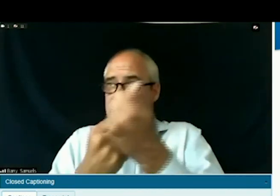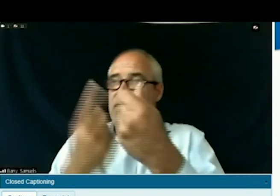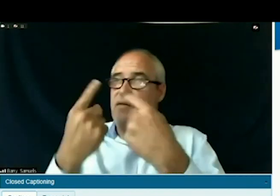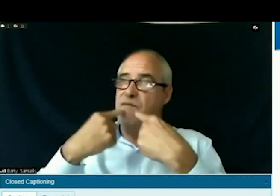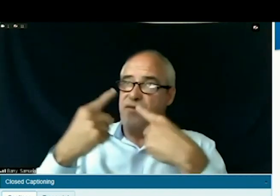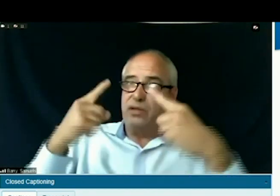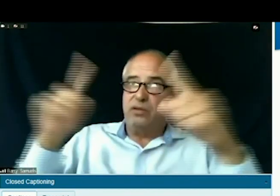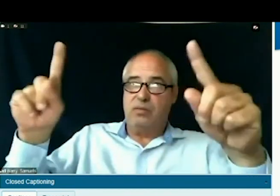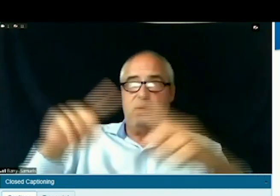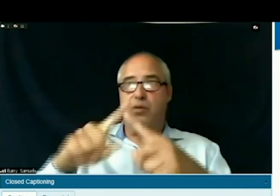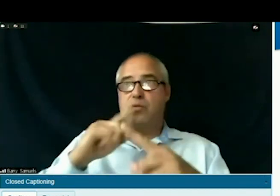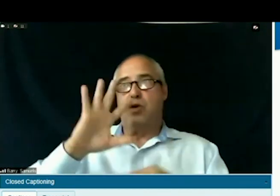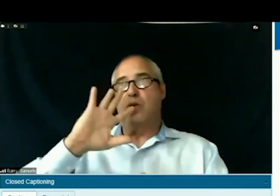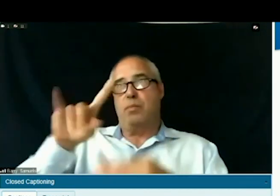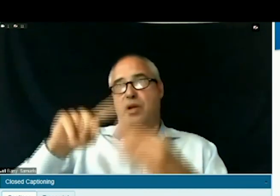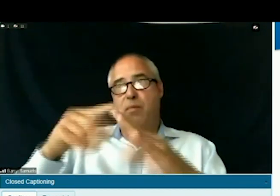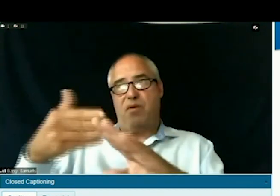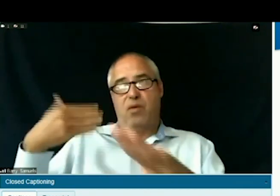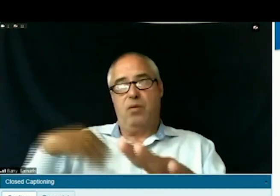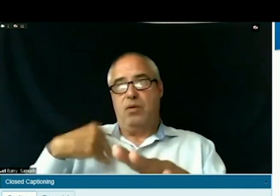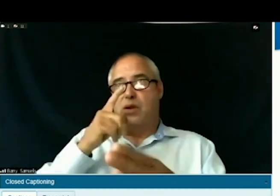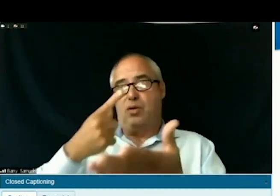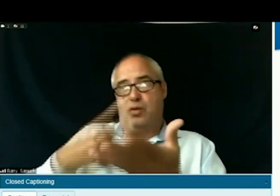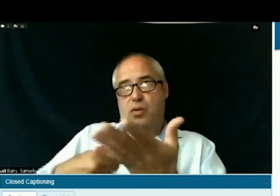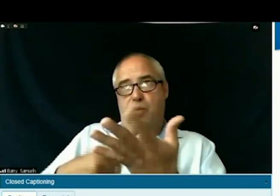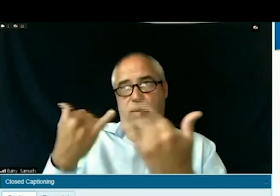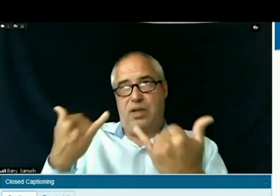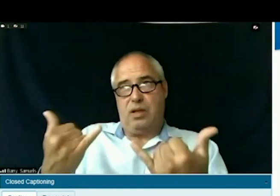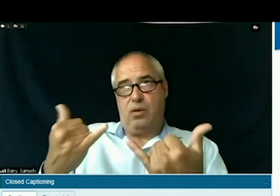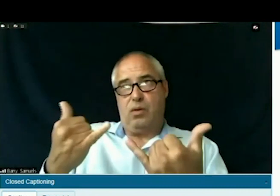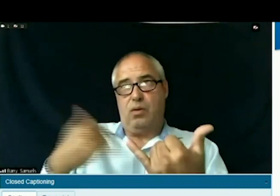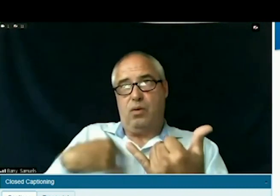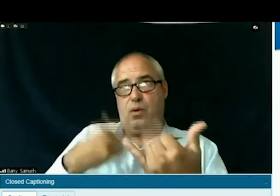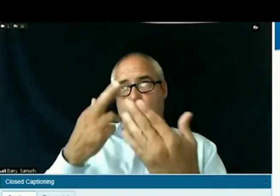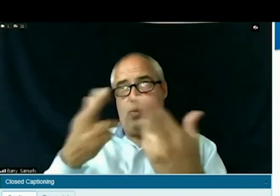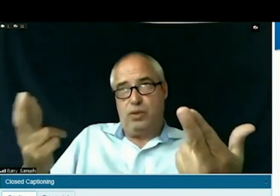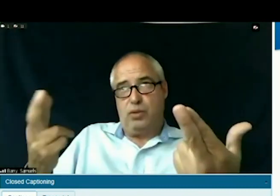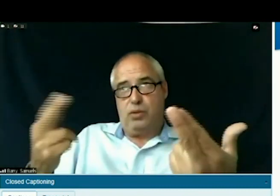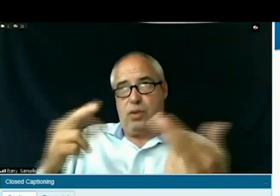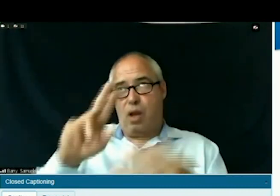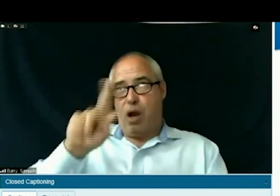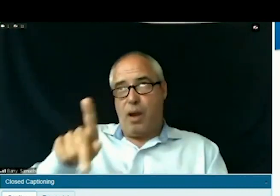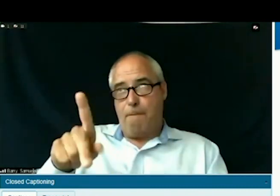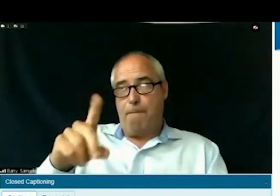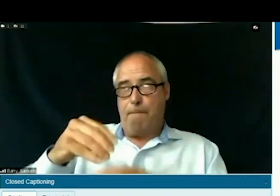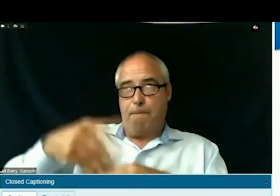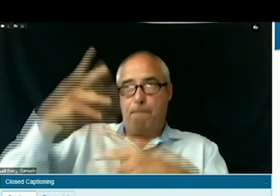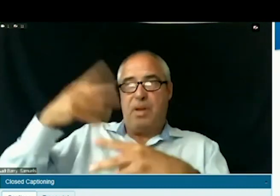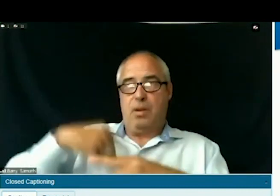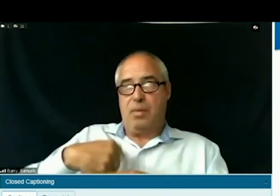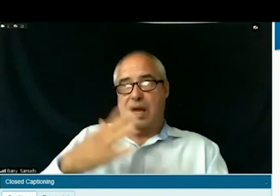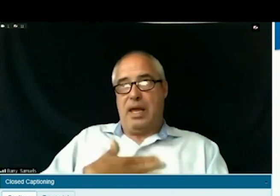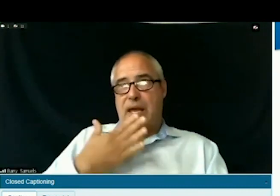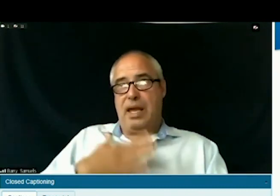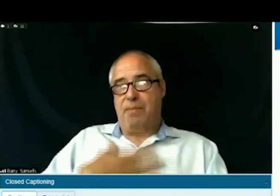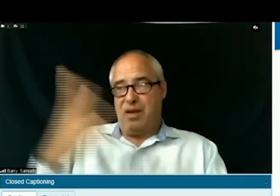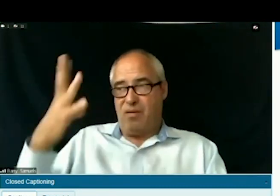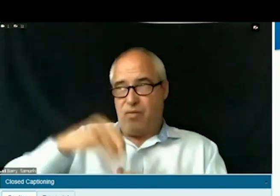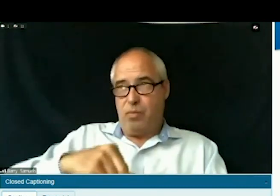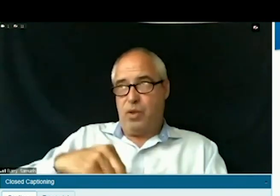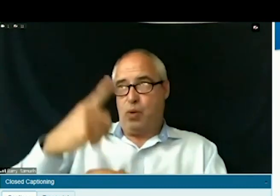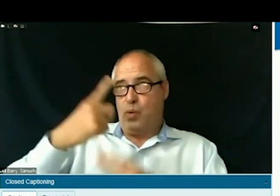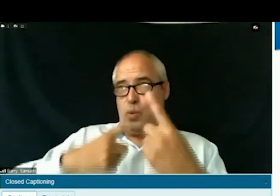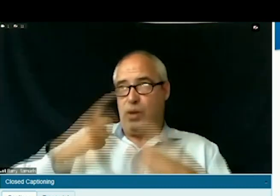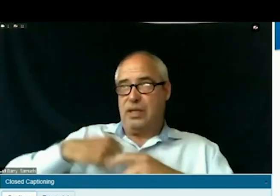about before. So I'm not going to go through it here, but our resource is up, and we are always happy to engage, and I'm happy to take questions when we get to